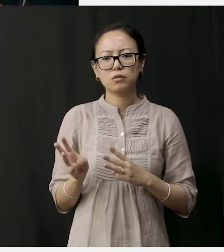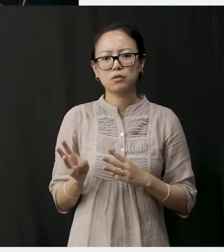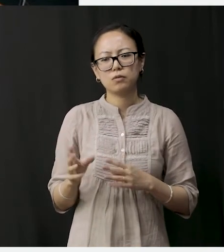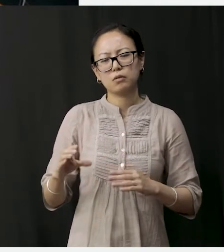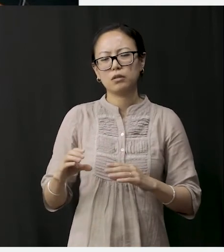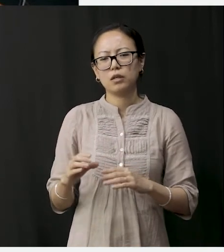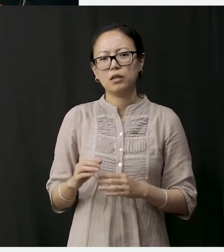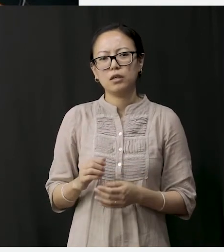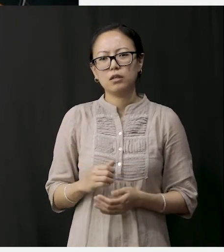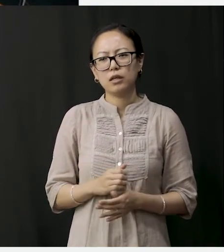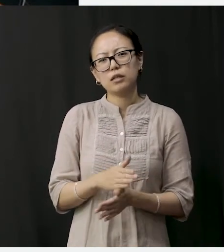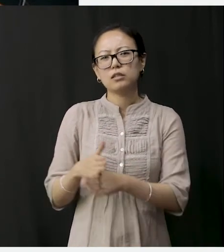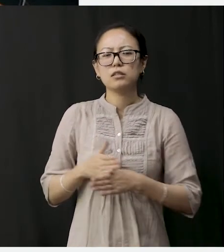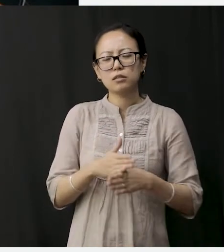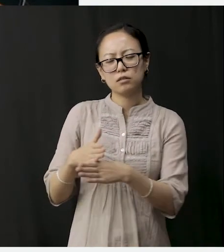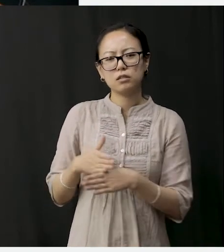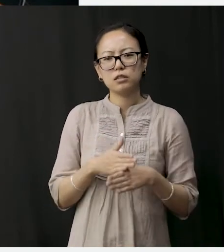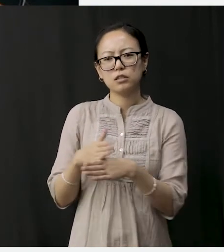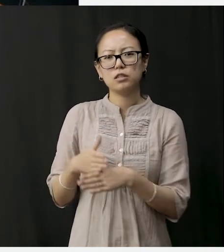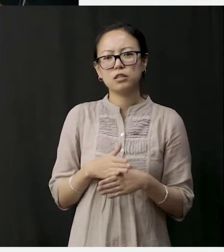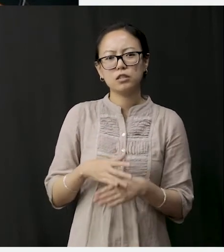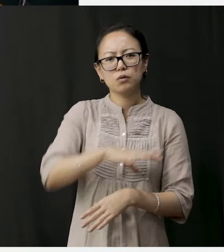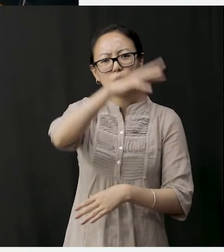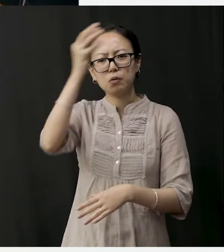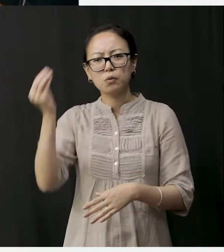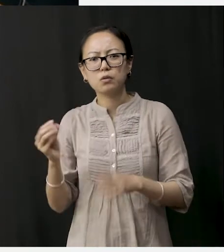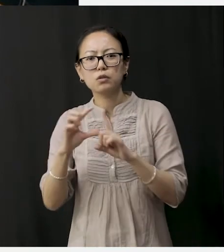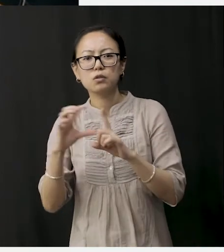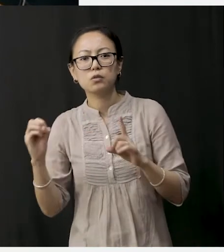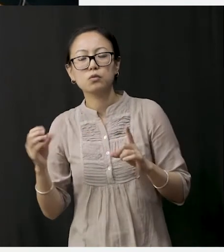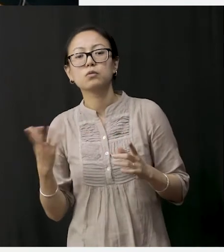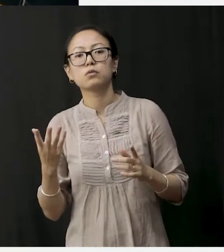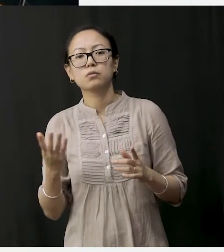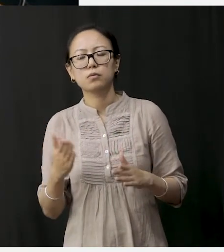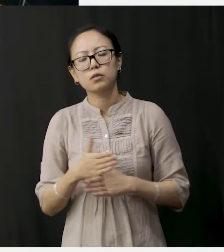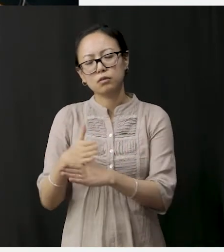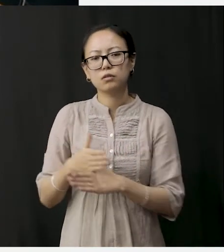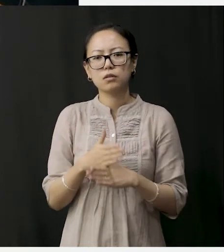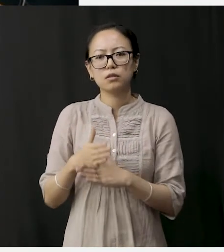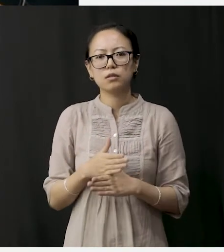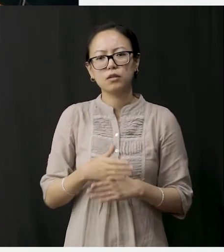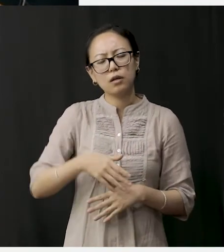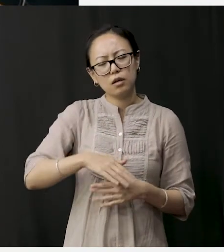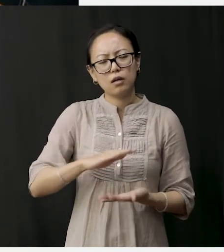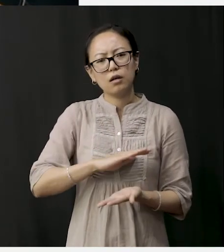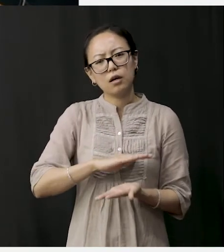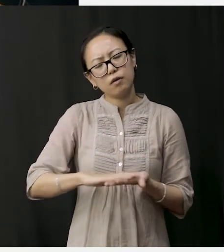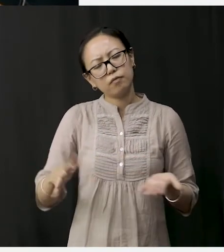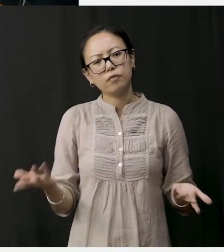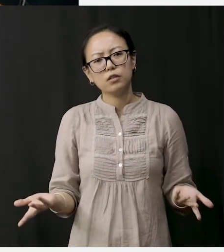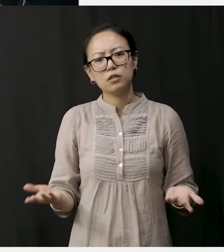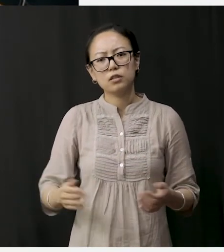Aling and the family, they just went out to look at the sunset. Okay, as it was sunset time,